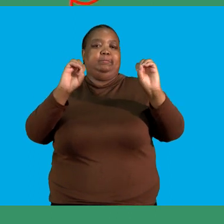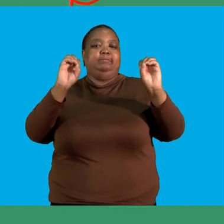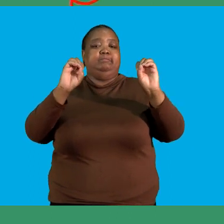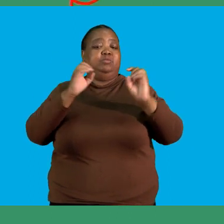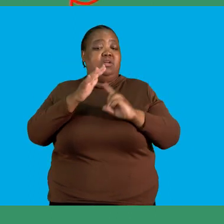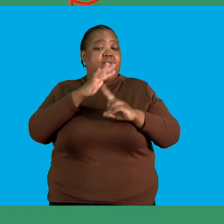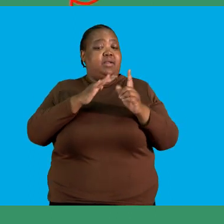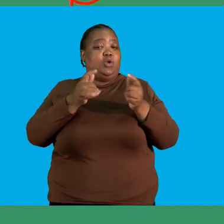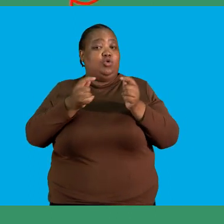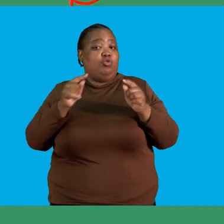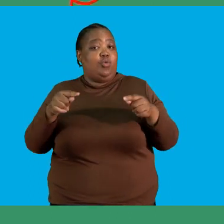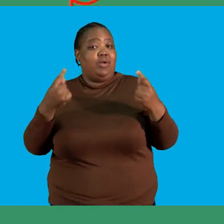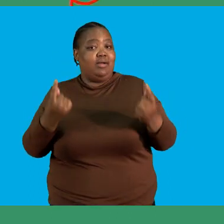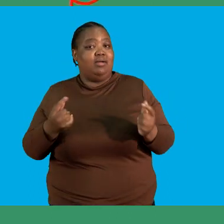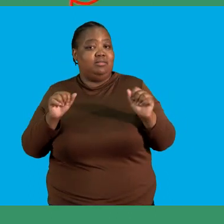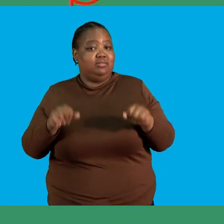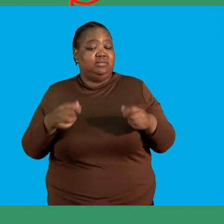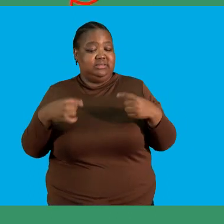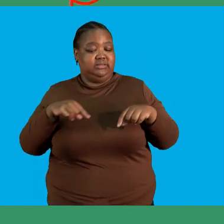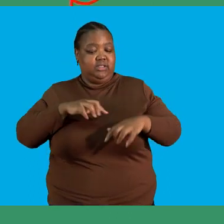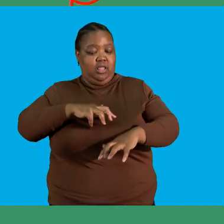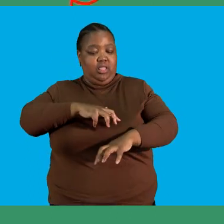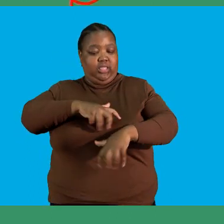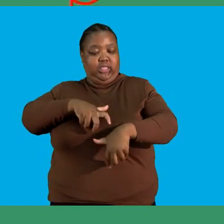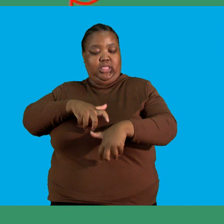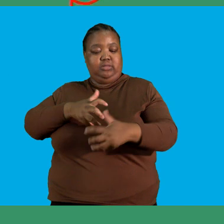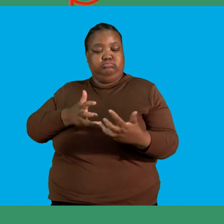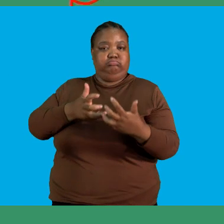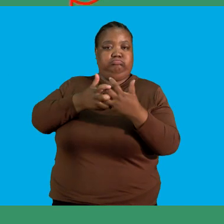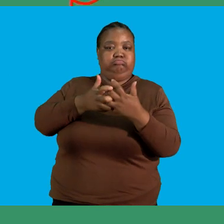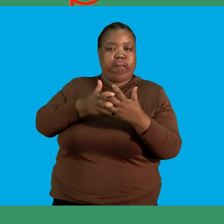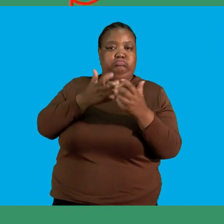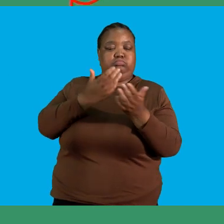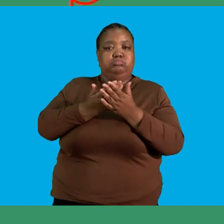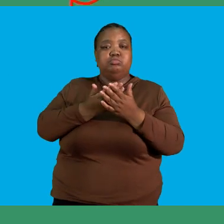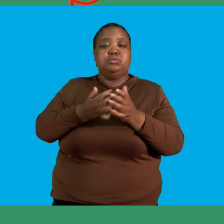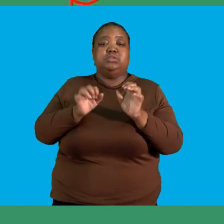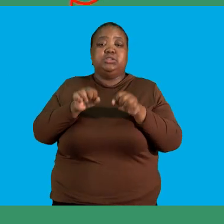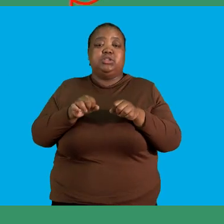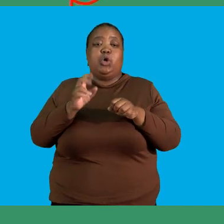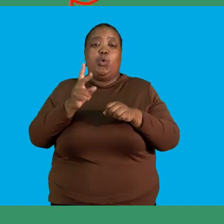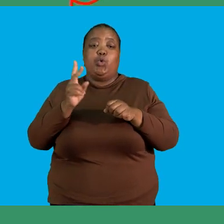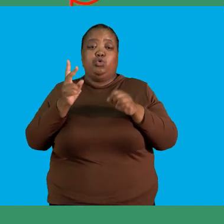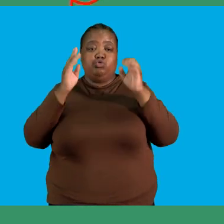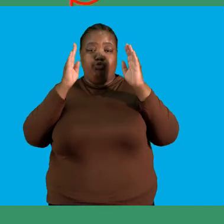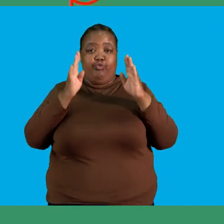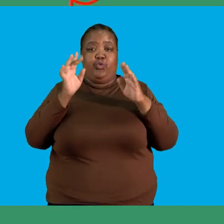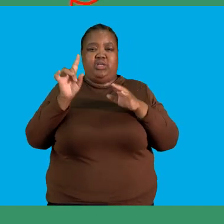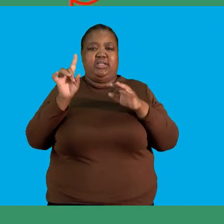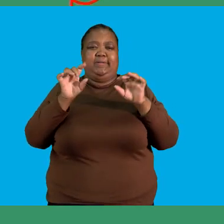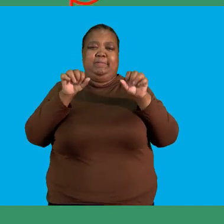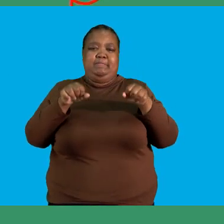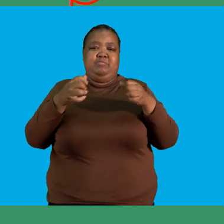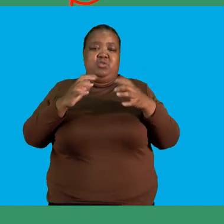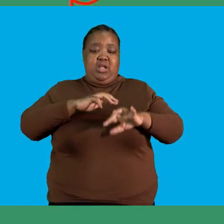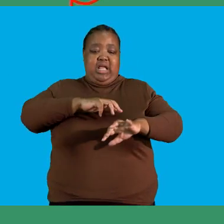this environment, but we can only adapt to the challenges. Then we also focused on ways in